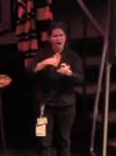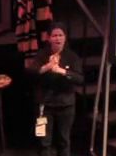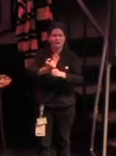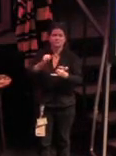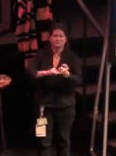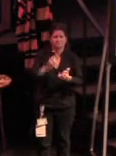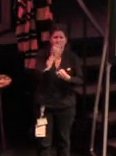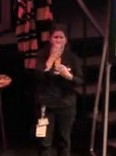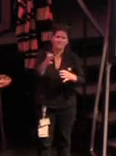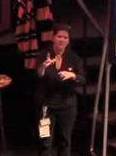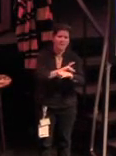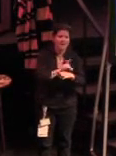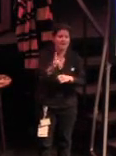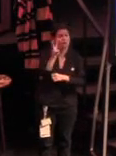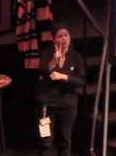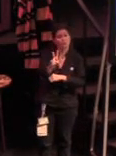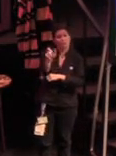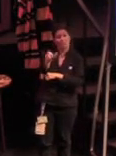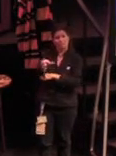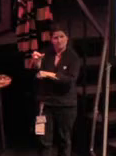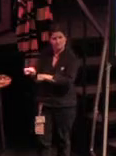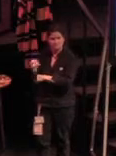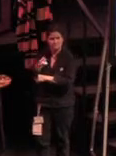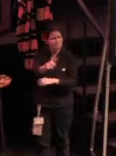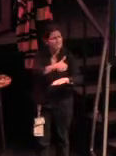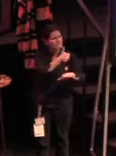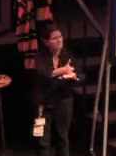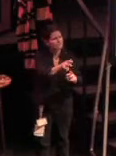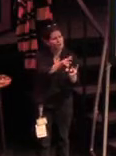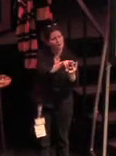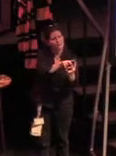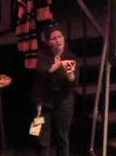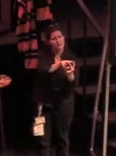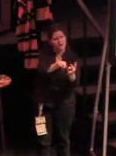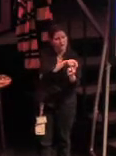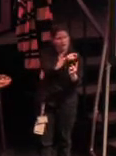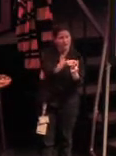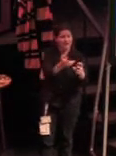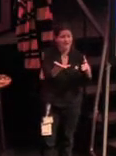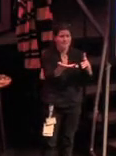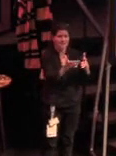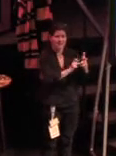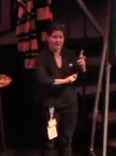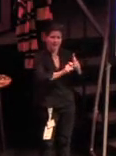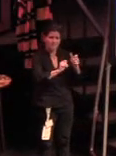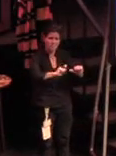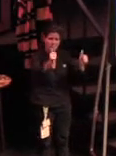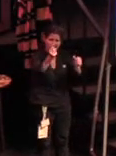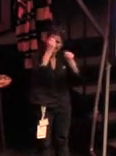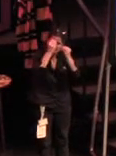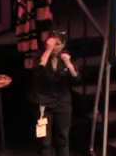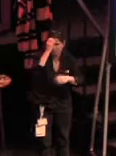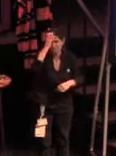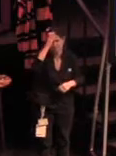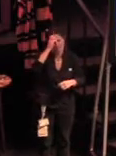two-hander, and it's based on a couple who are middle class and educated and deciding to have